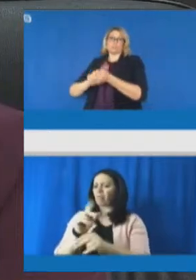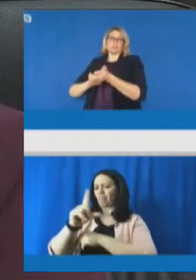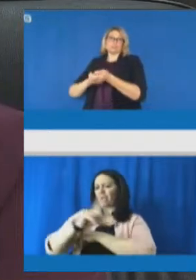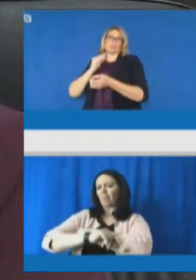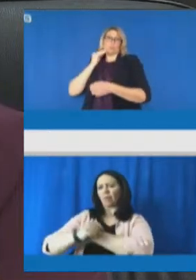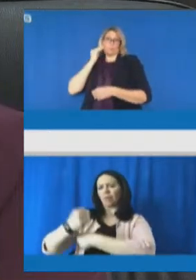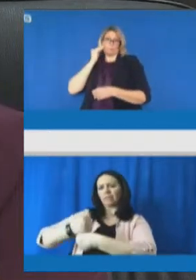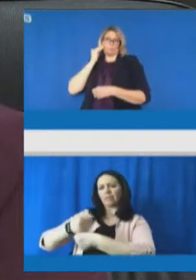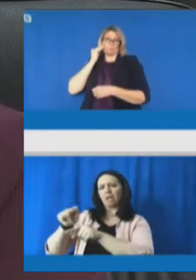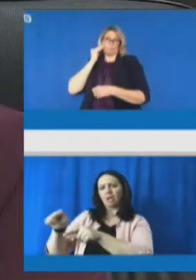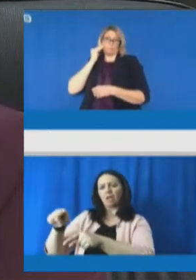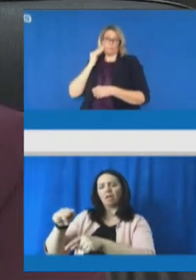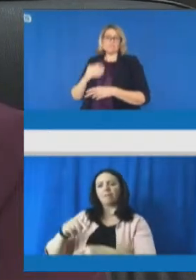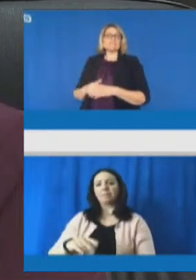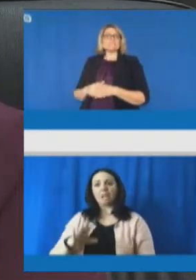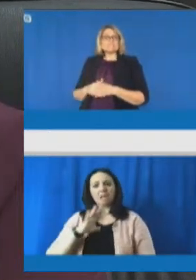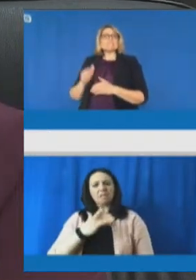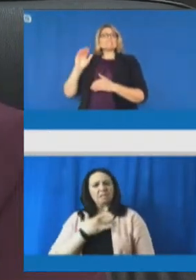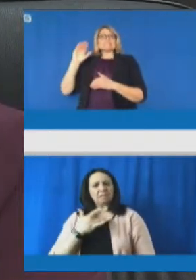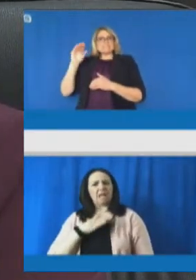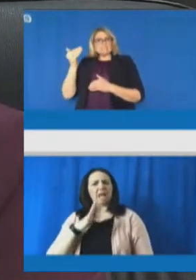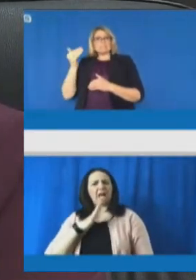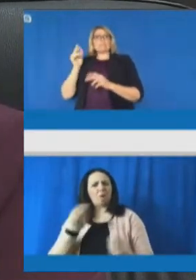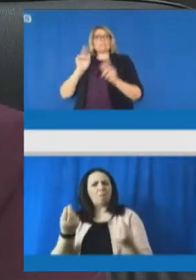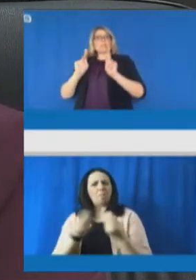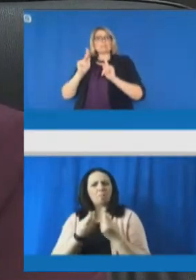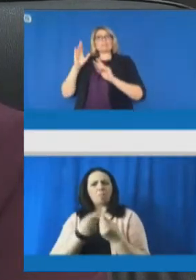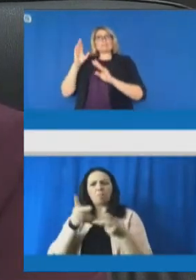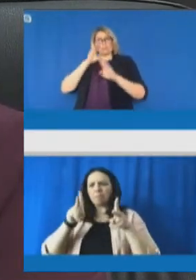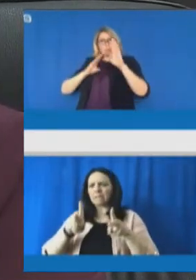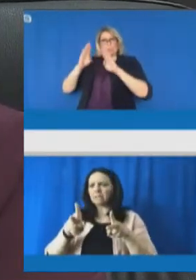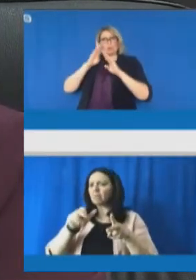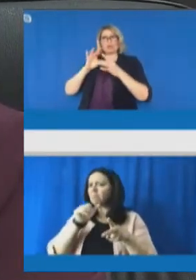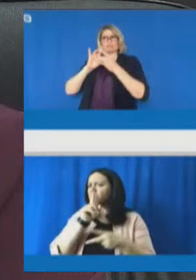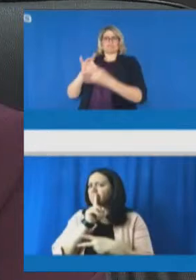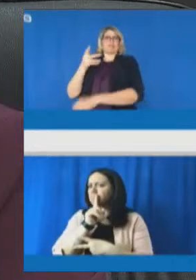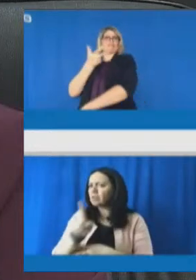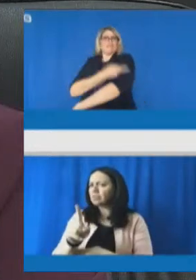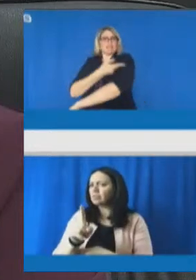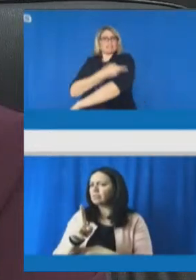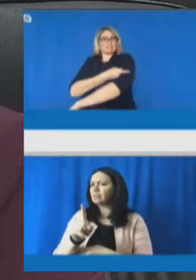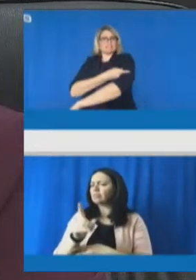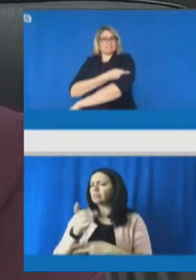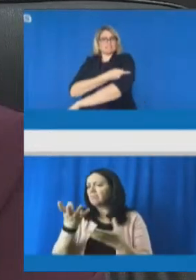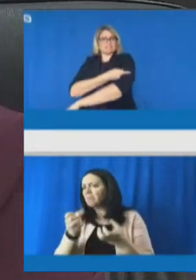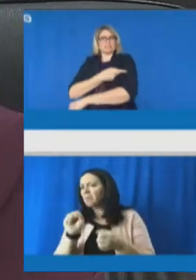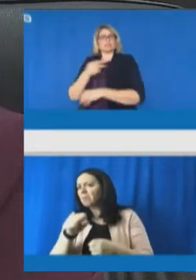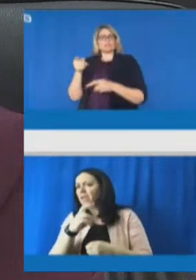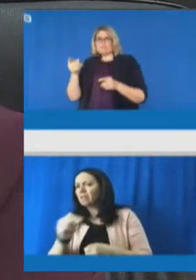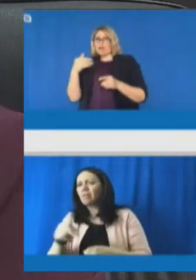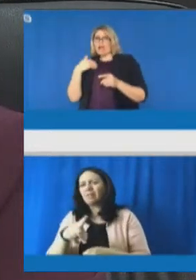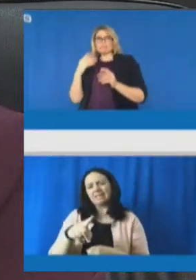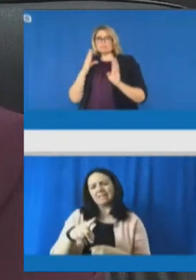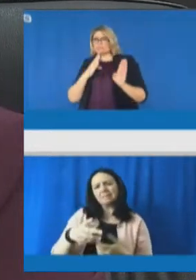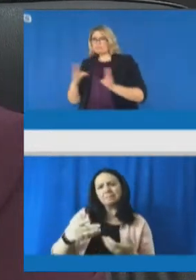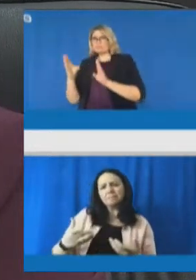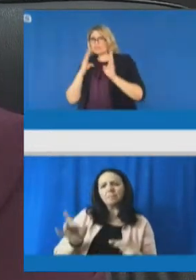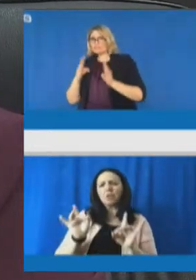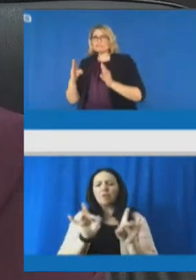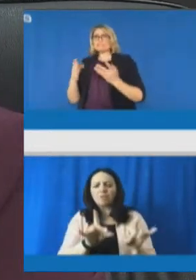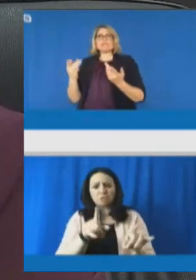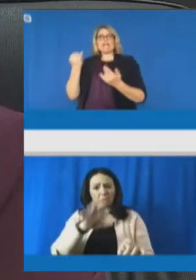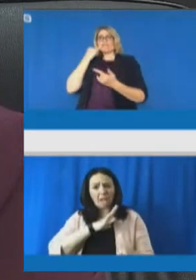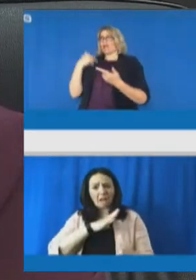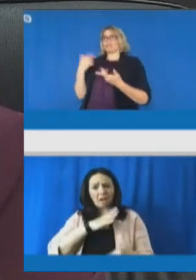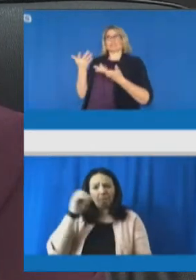santé ici au Nouveau-Brunswick, on a des plans pour avoir de l'information pour vraiment informer les gens sur les